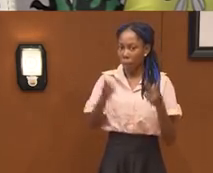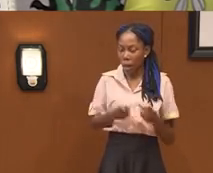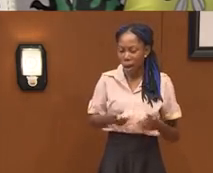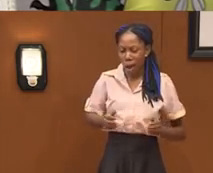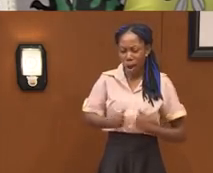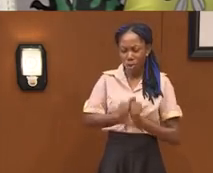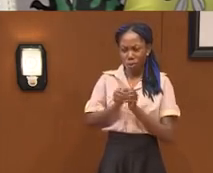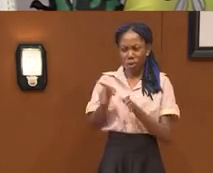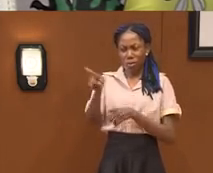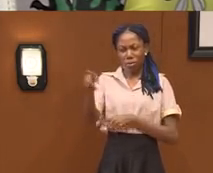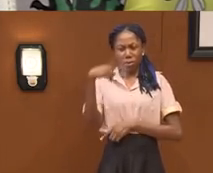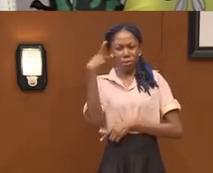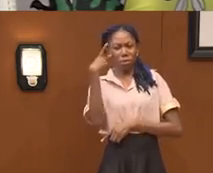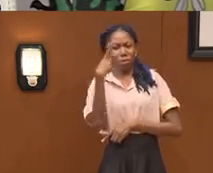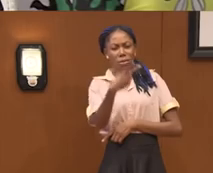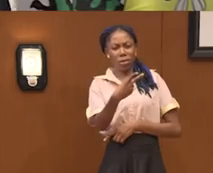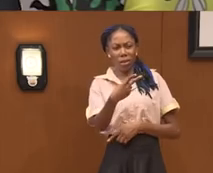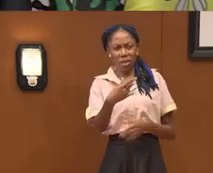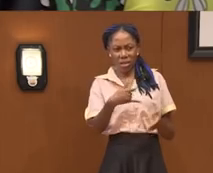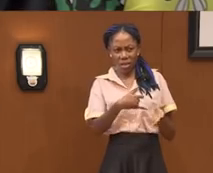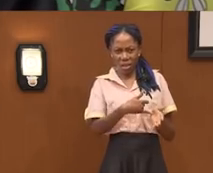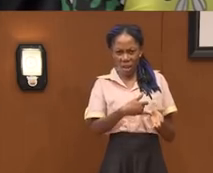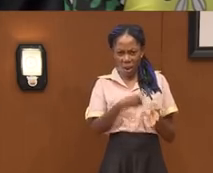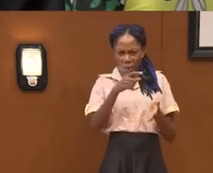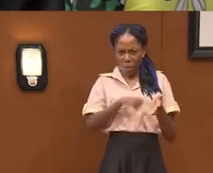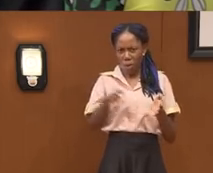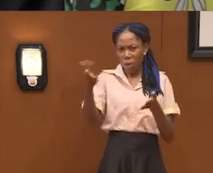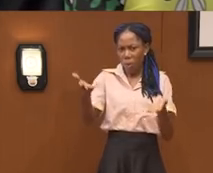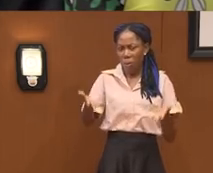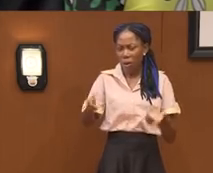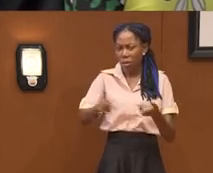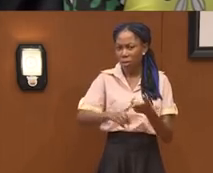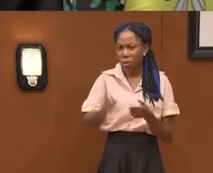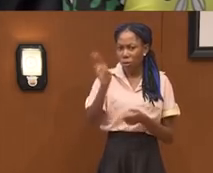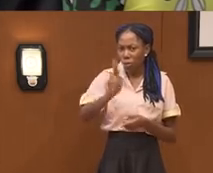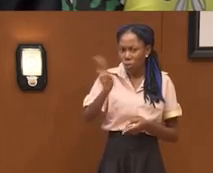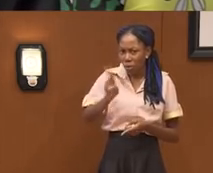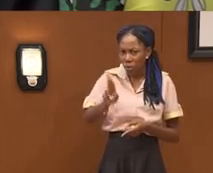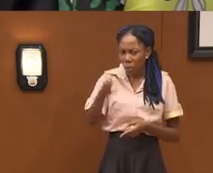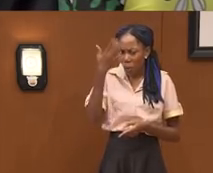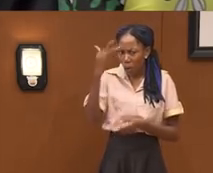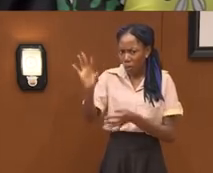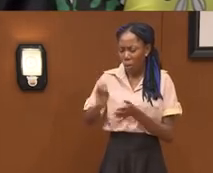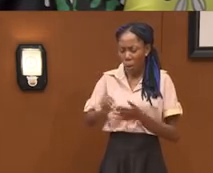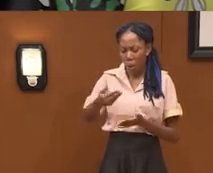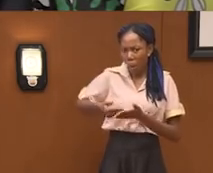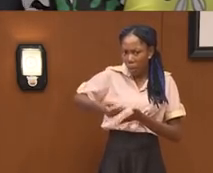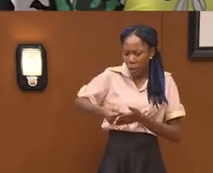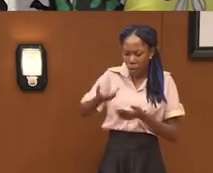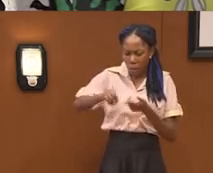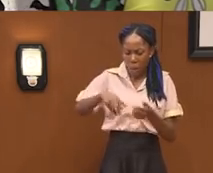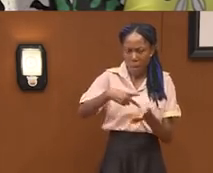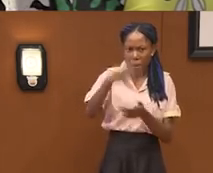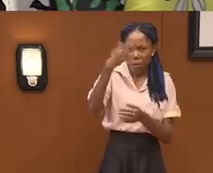without citing what you want to use your hard-earned money to pay